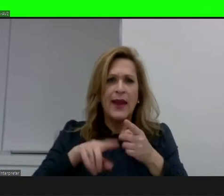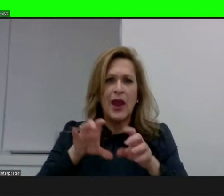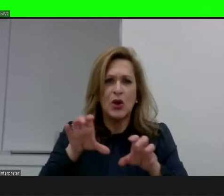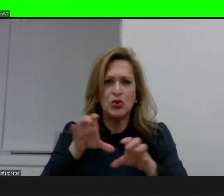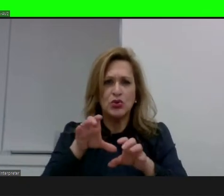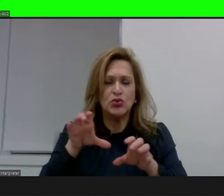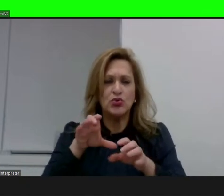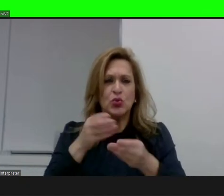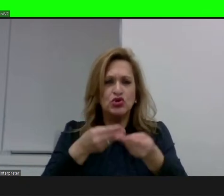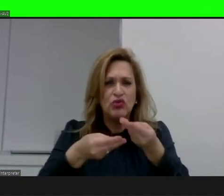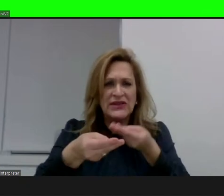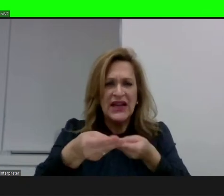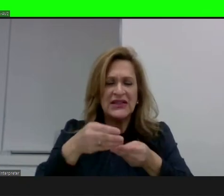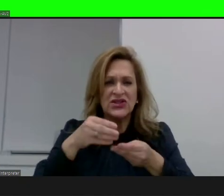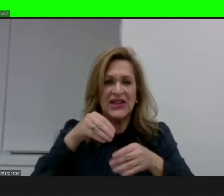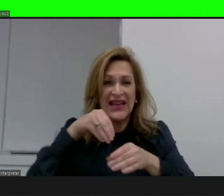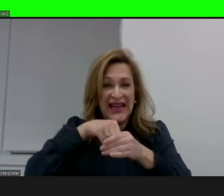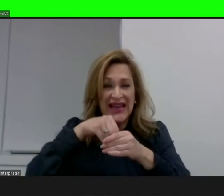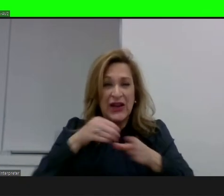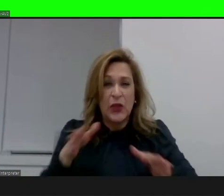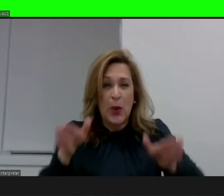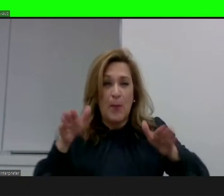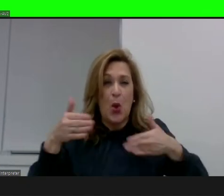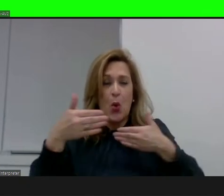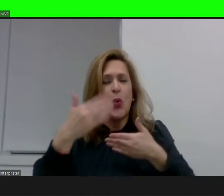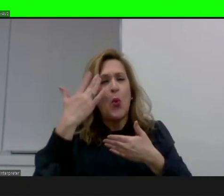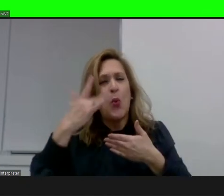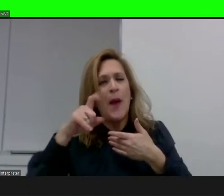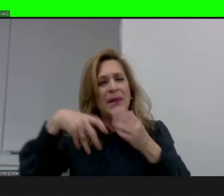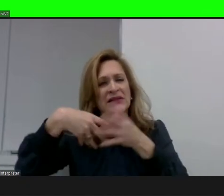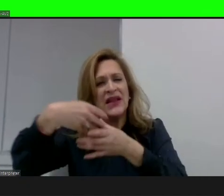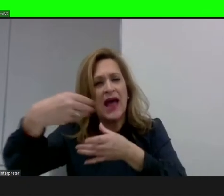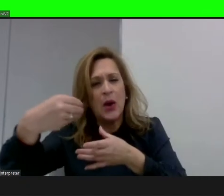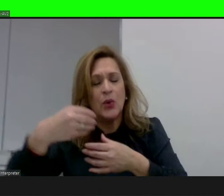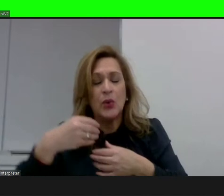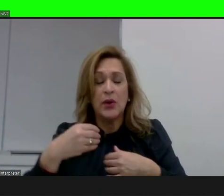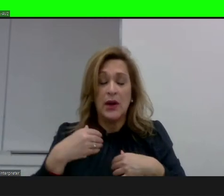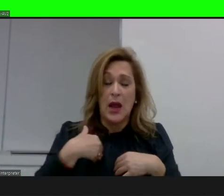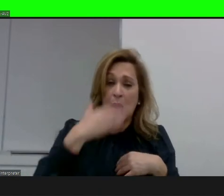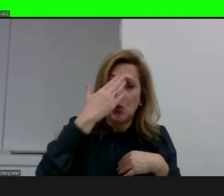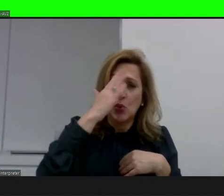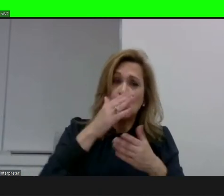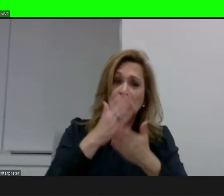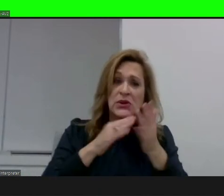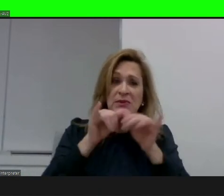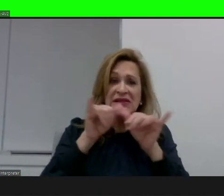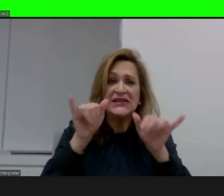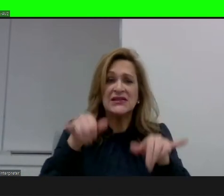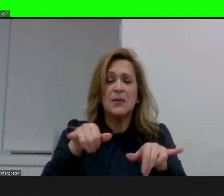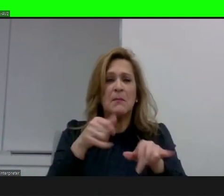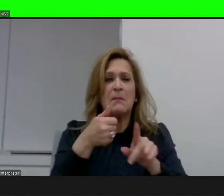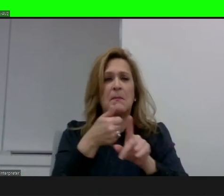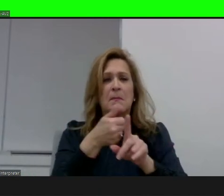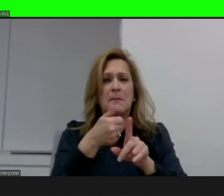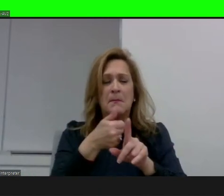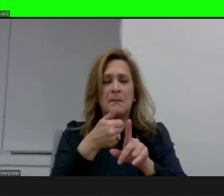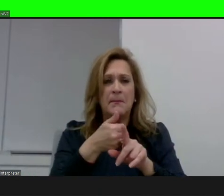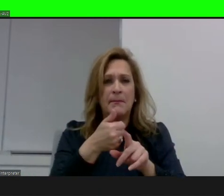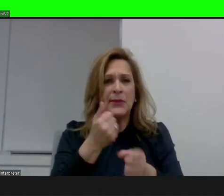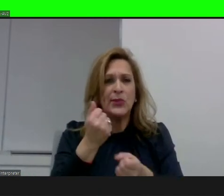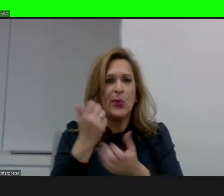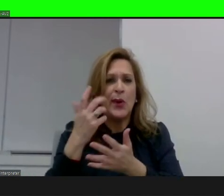the booth? I understand certain systems do away with no transactions in the booth,